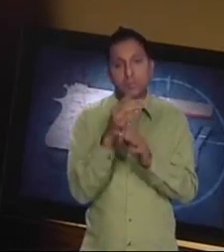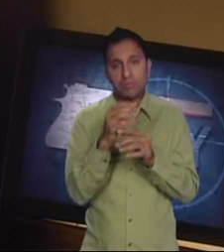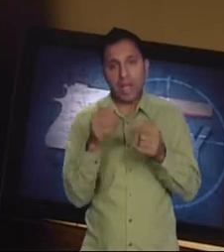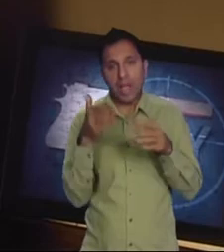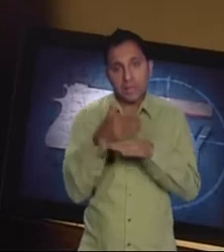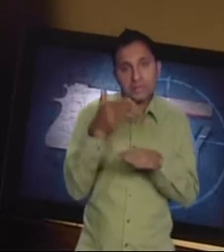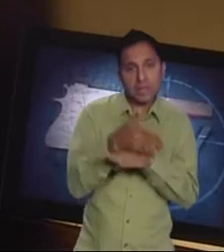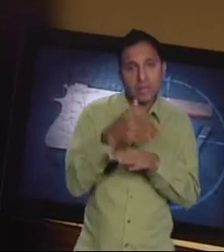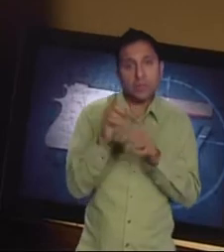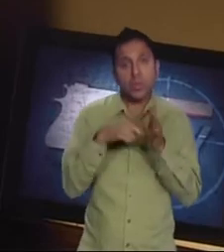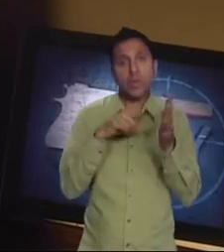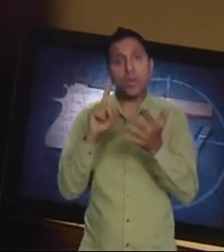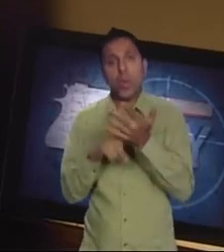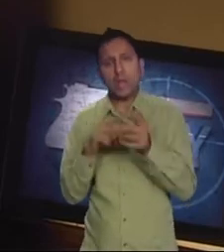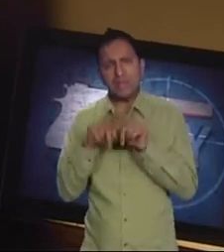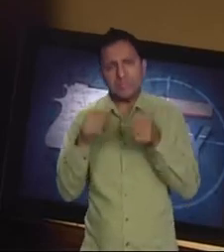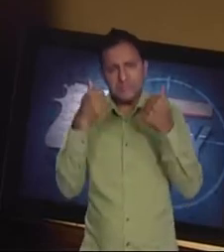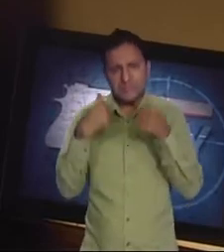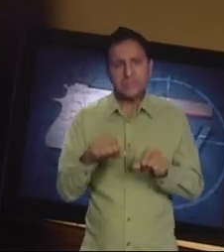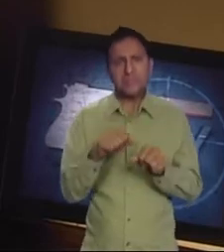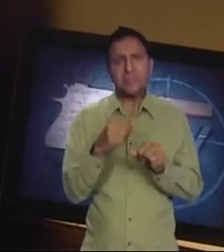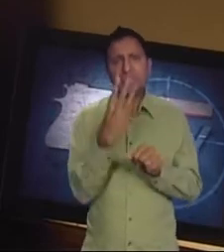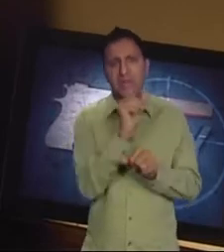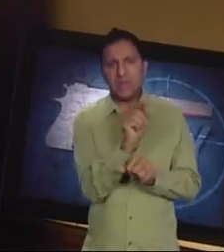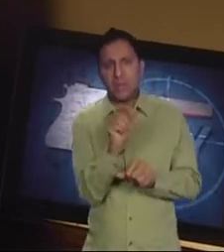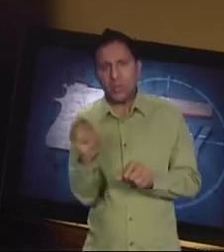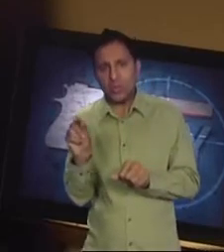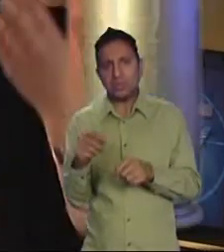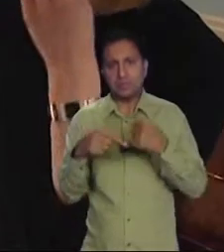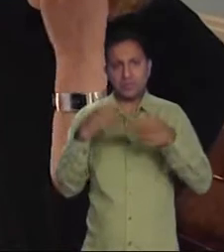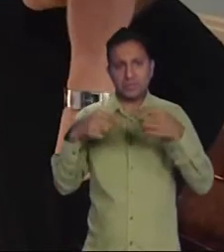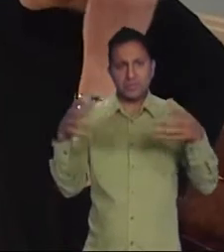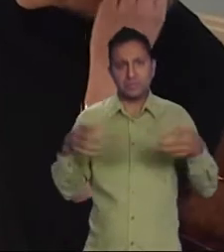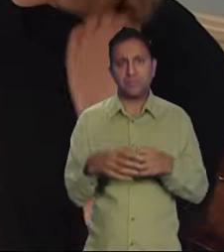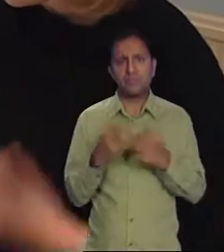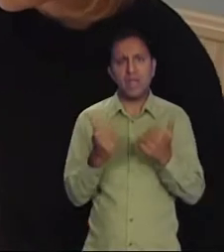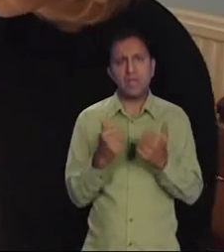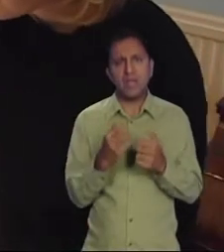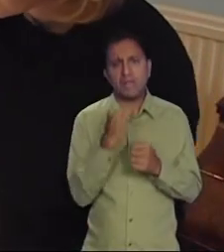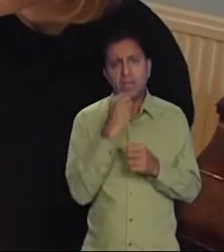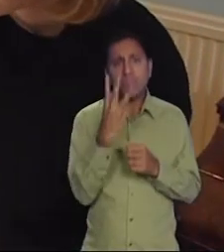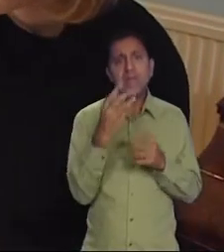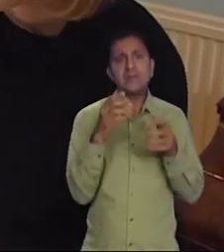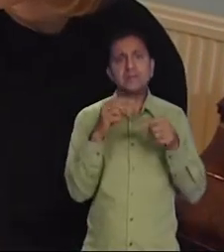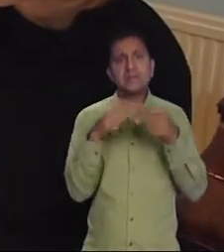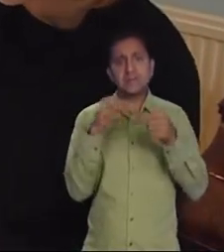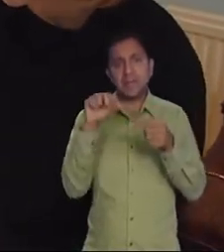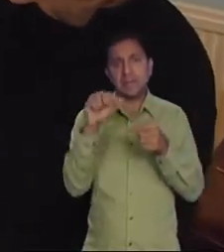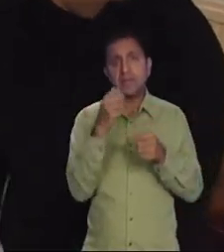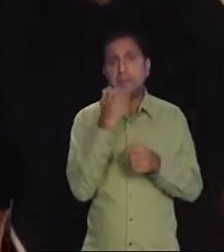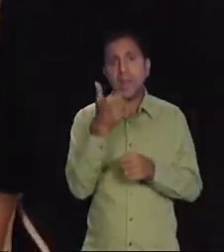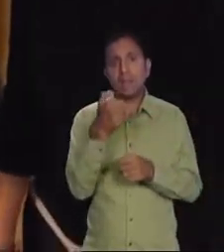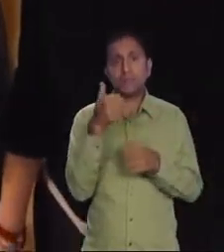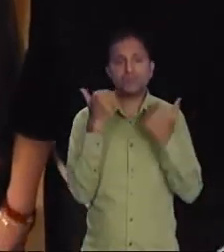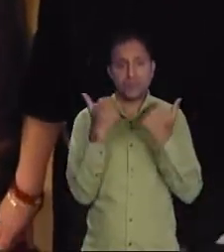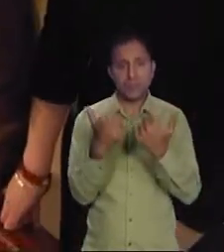3 different codes to work out the rotor settings on the Enigma machine. Okay, so you've got the 3rd setting, number 11. Right.